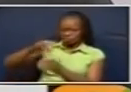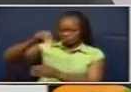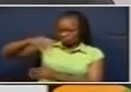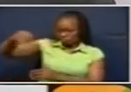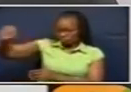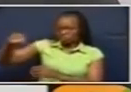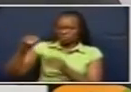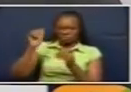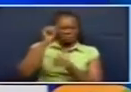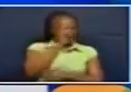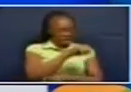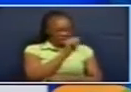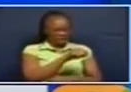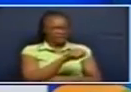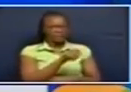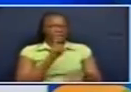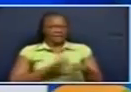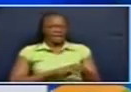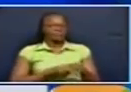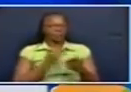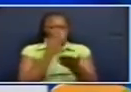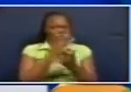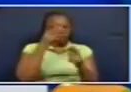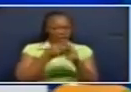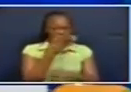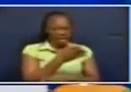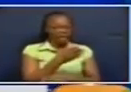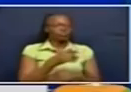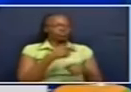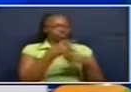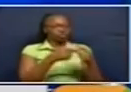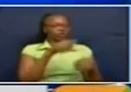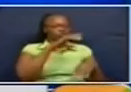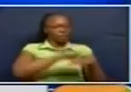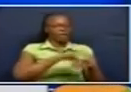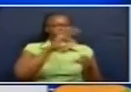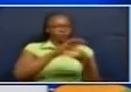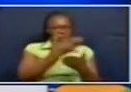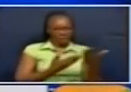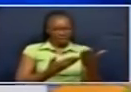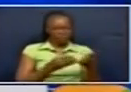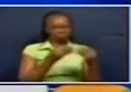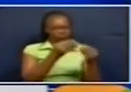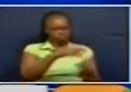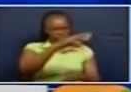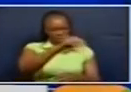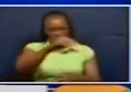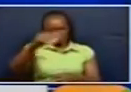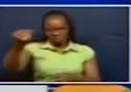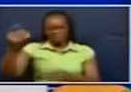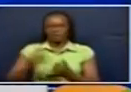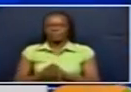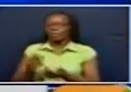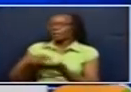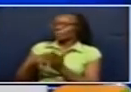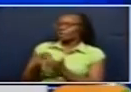Exactly. Okay. Once they have been identified, they'll proceed to be issued with manual ballot papers to go and vote. All right, so you've heard the concerns by the